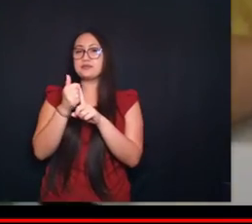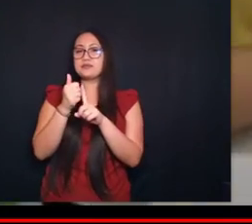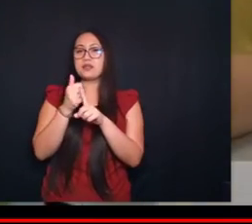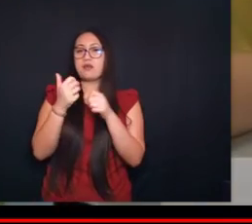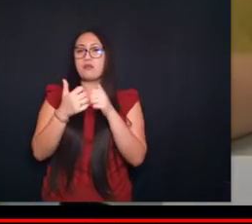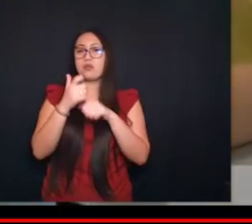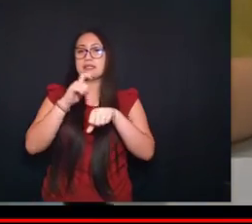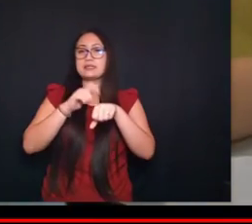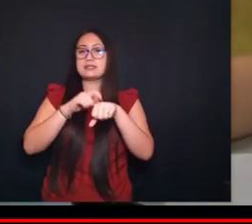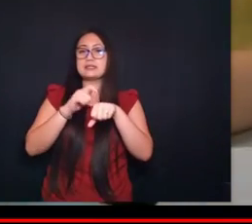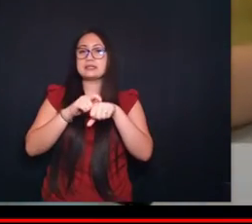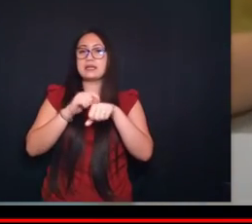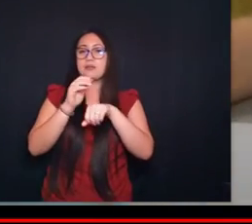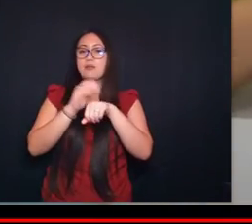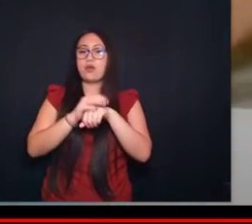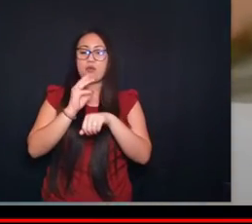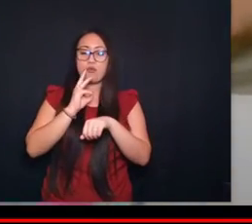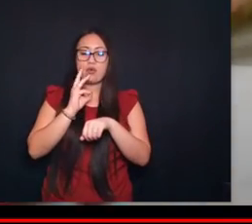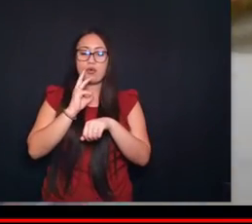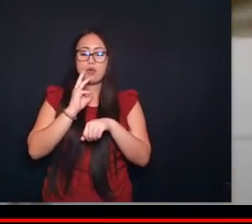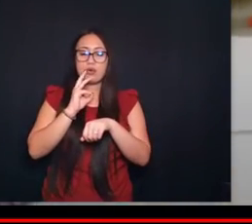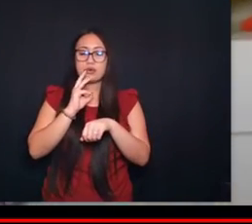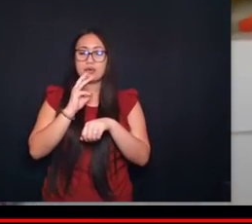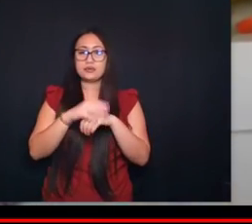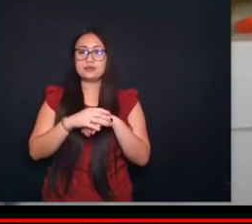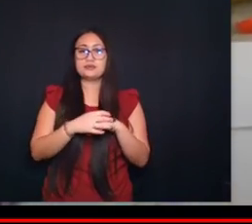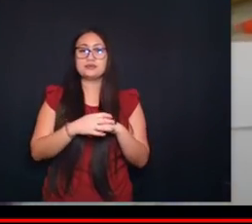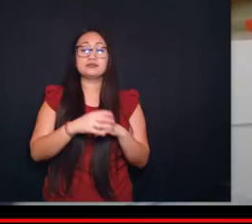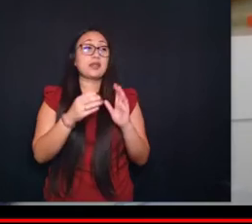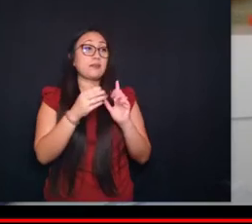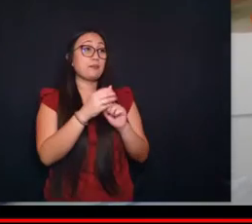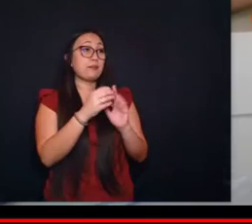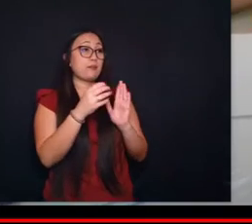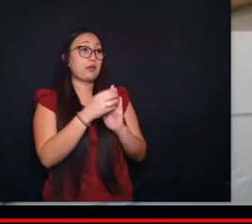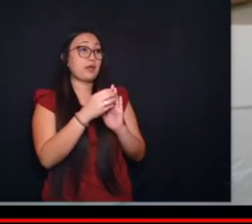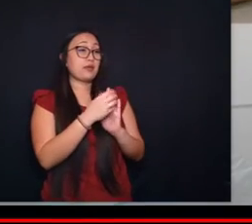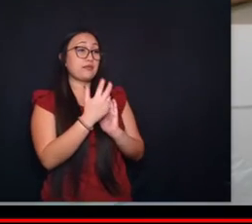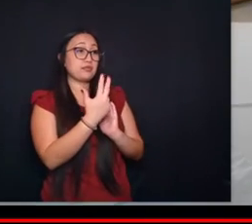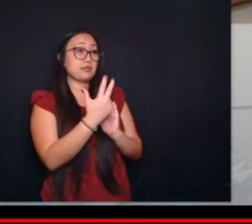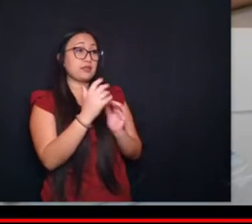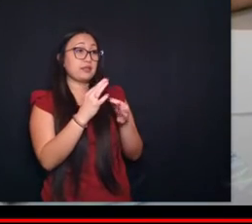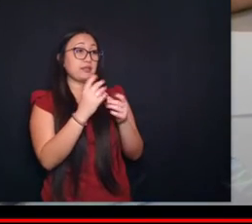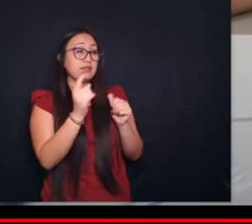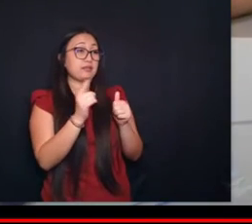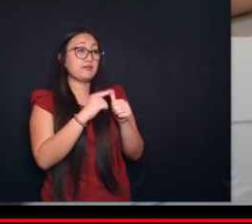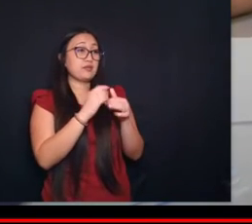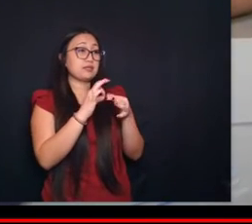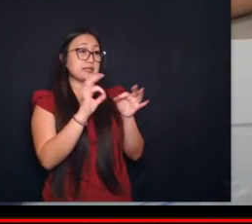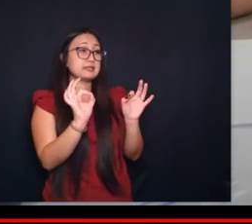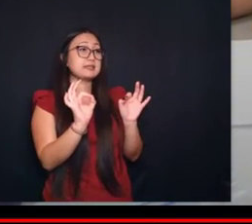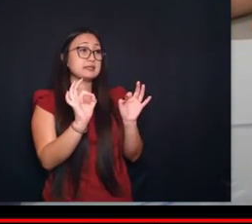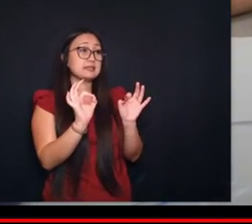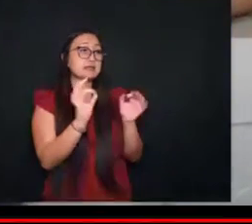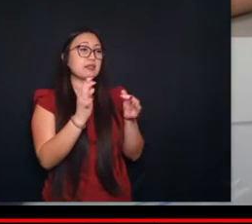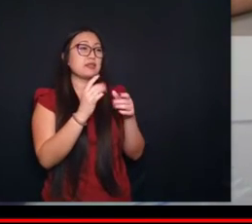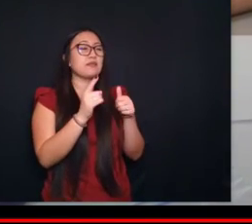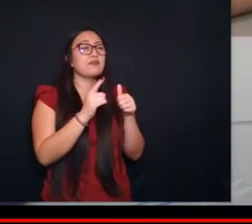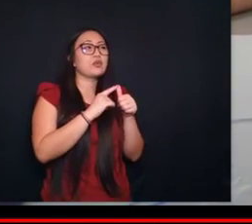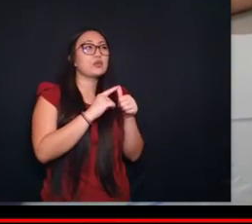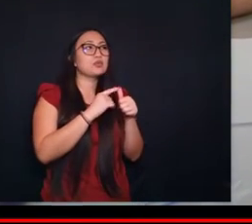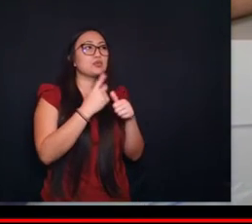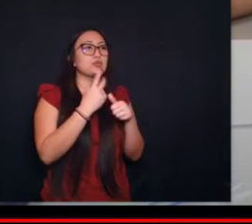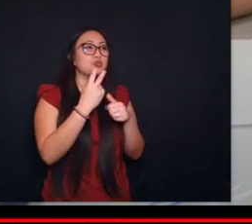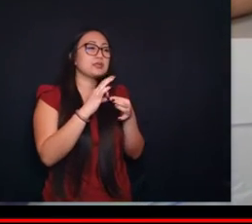me? In paragraph 3, the first sentence, the first 2 sentences, it